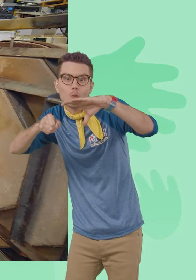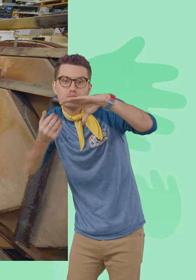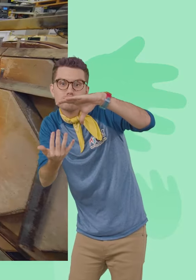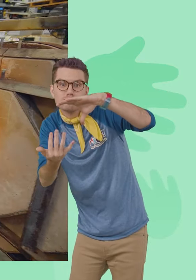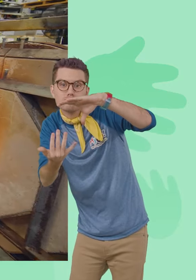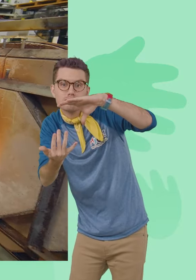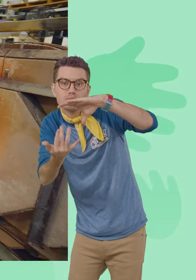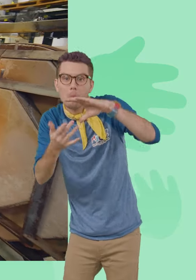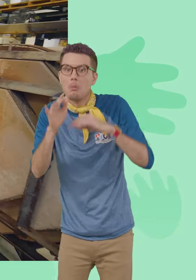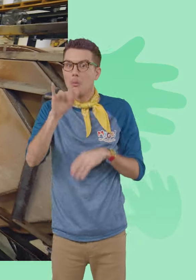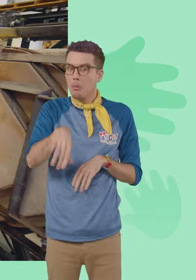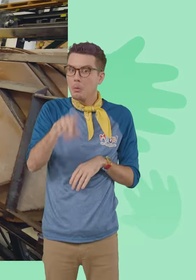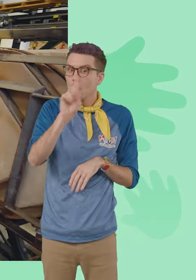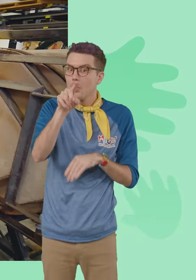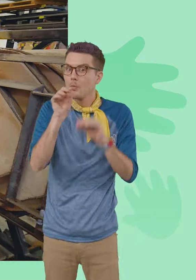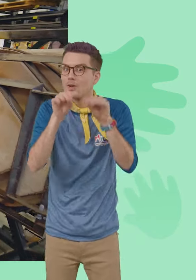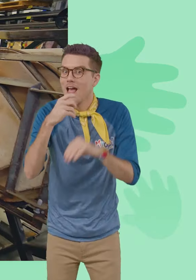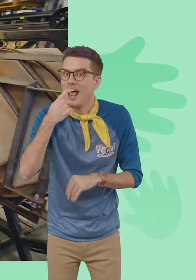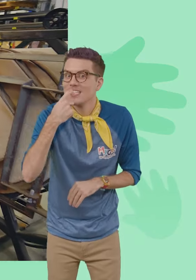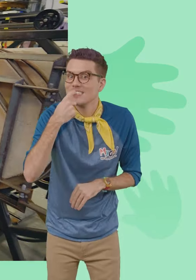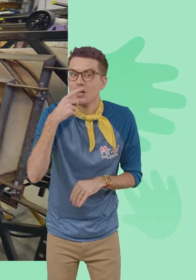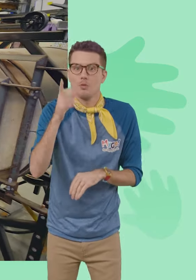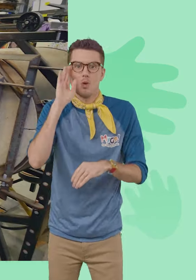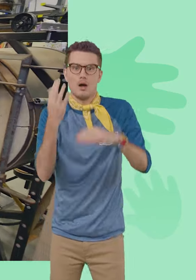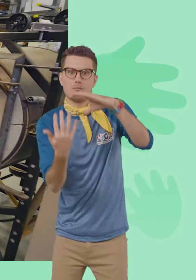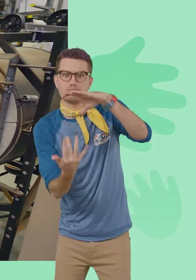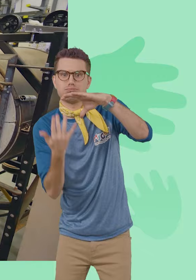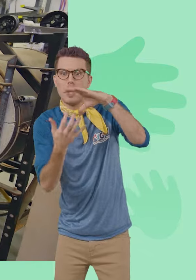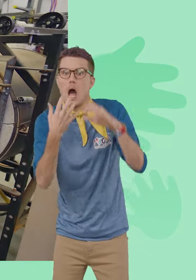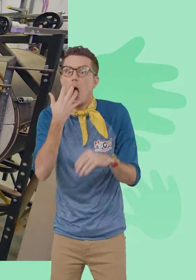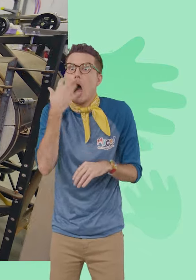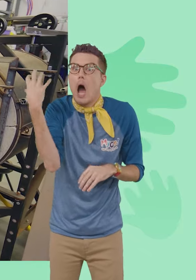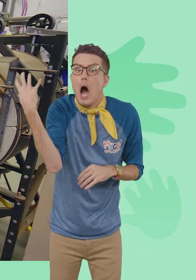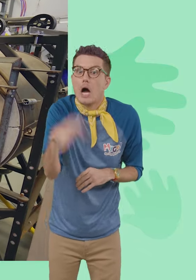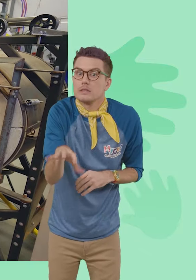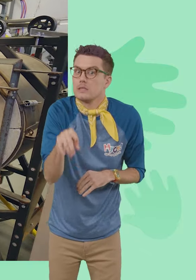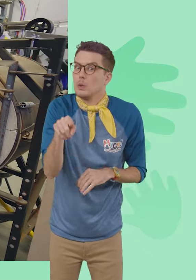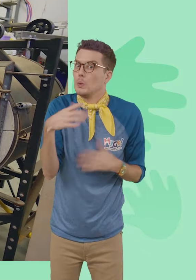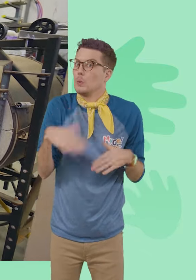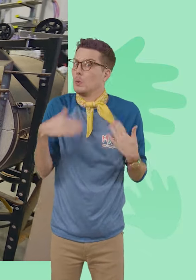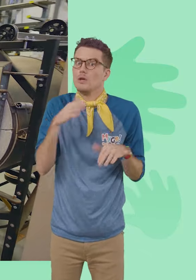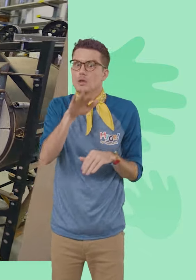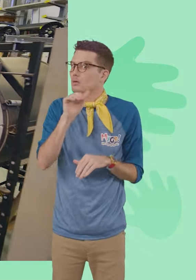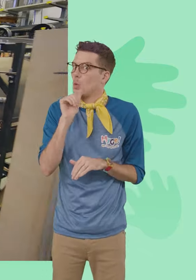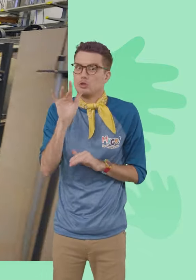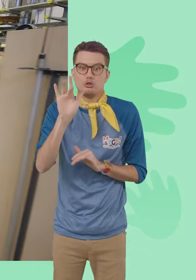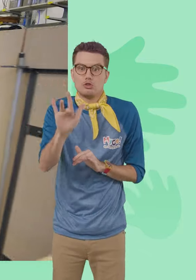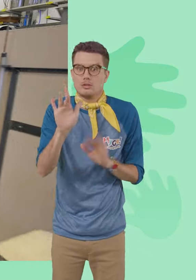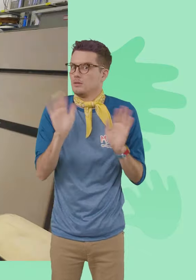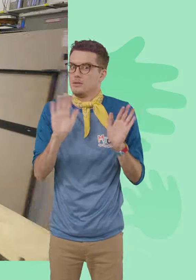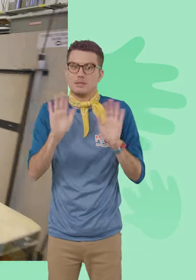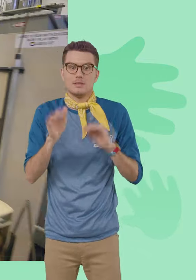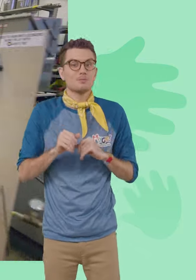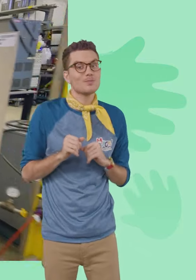put in the glass and then it heats it up. Yeah, it's really hot in there, so I'm definitely not gonna touch that. It's nice and